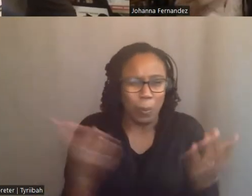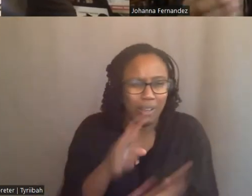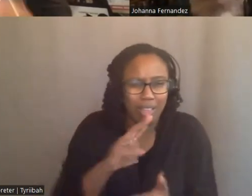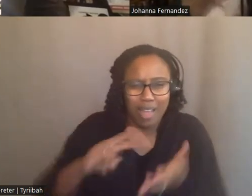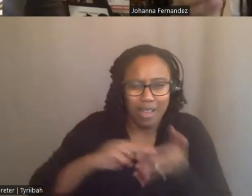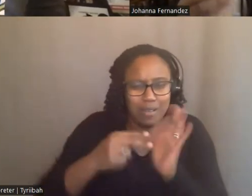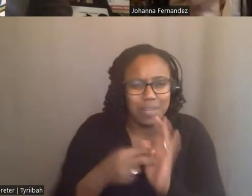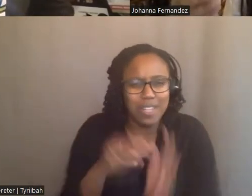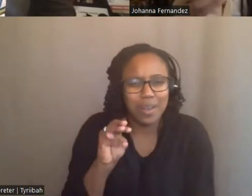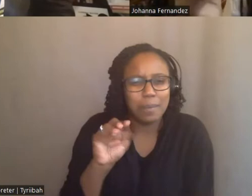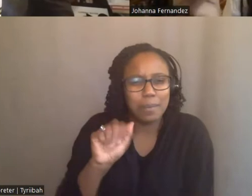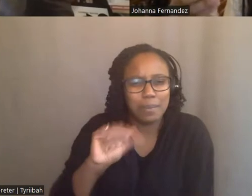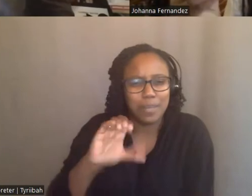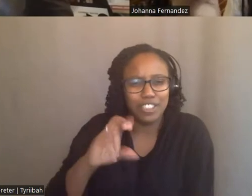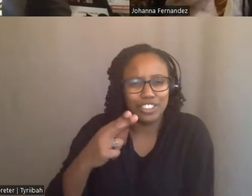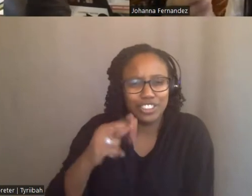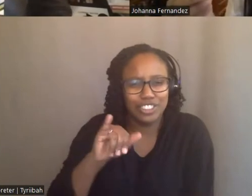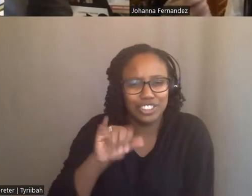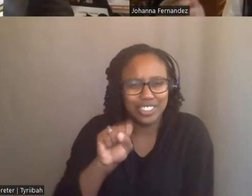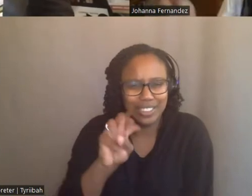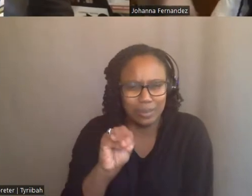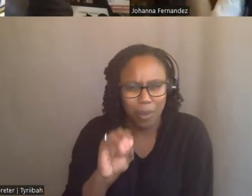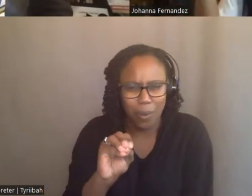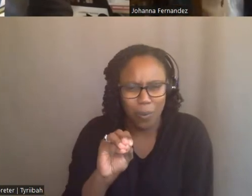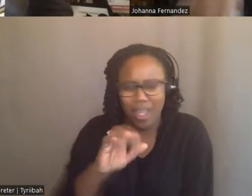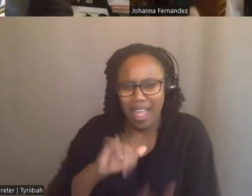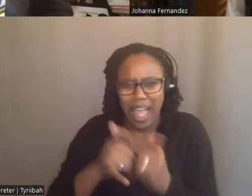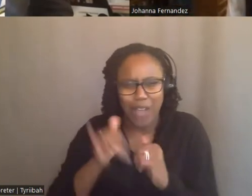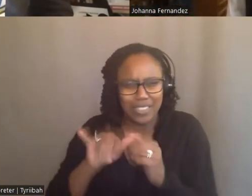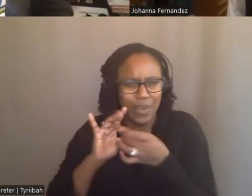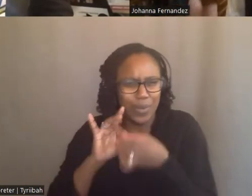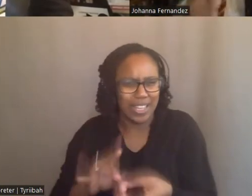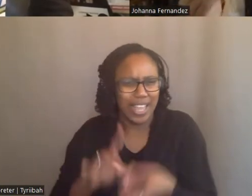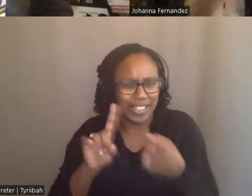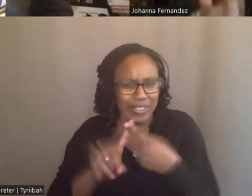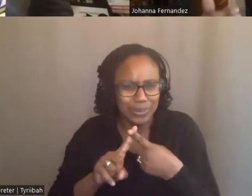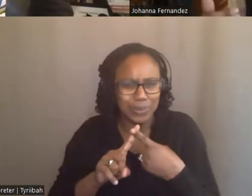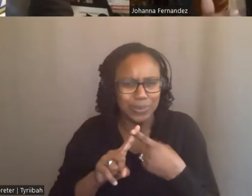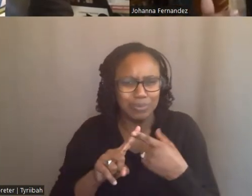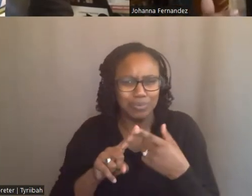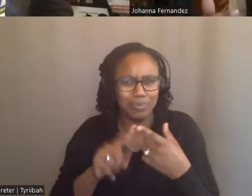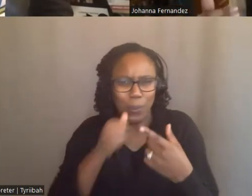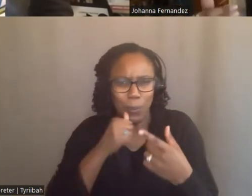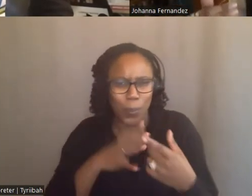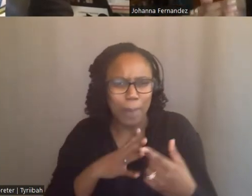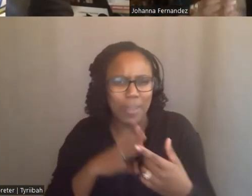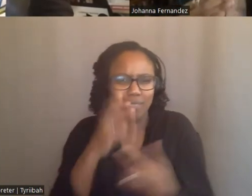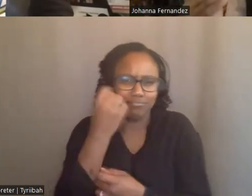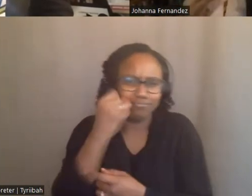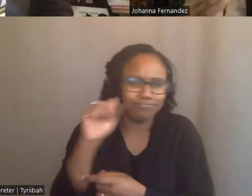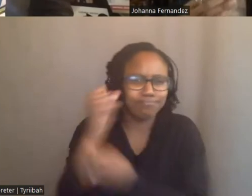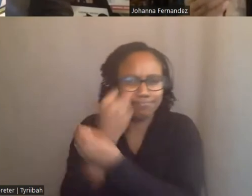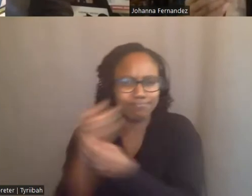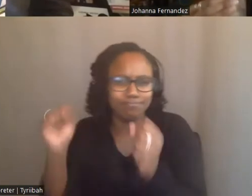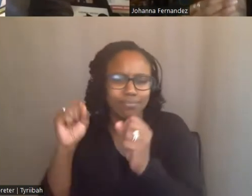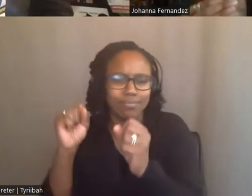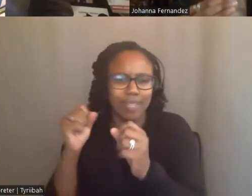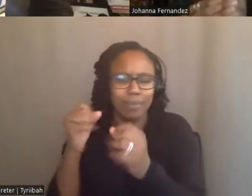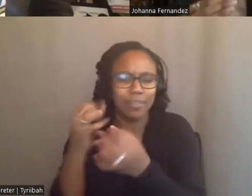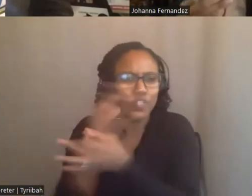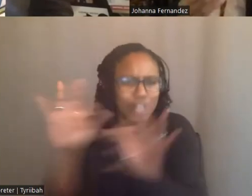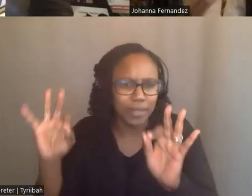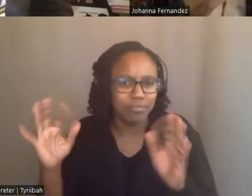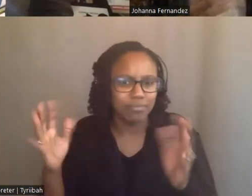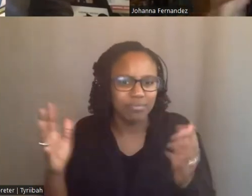And what does it have to do with liberation of women? It's antithetical to everything that we are fighting